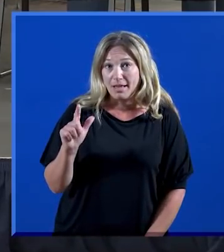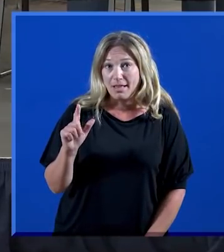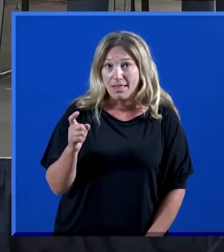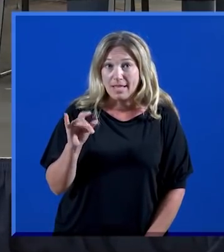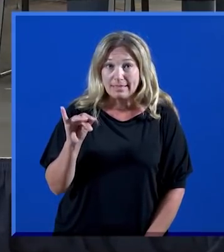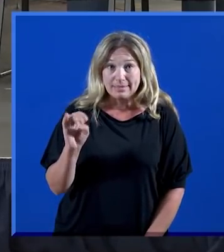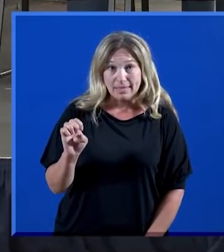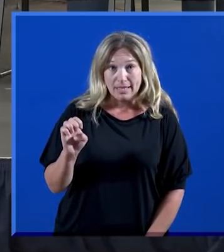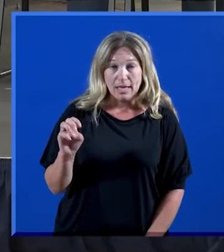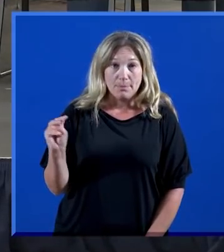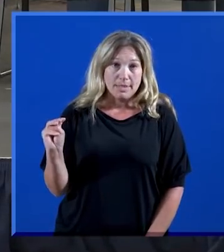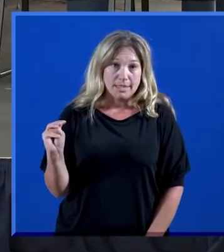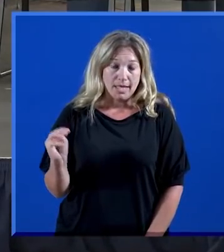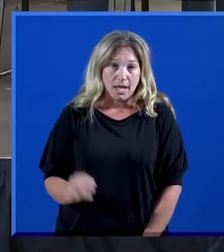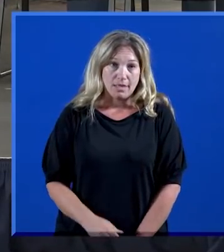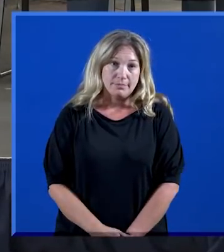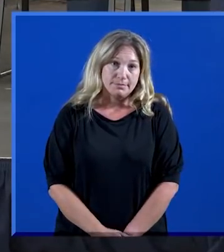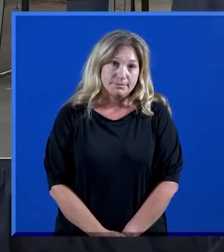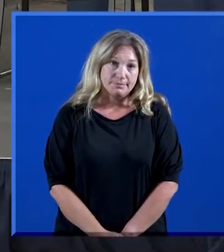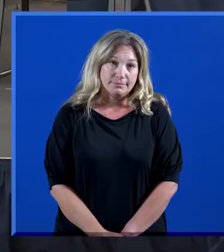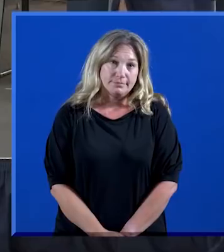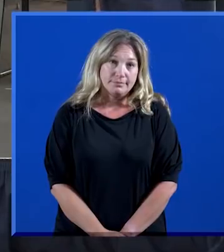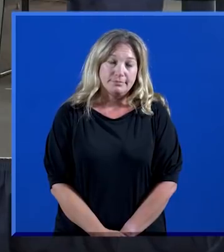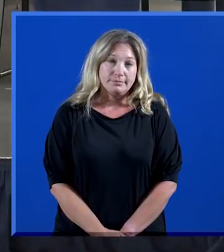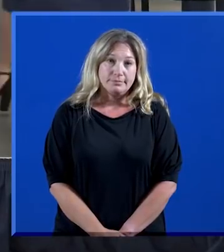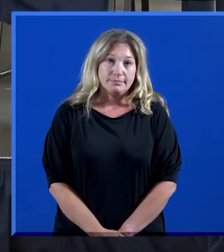Alexi Medina.